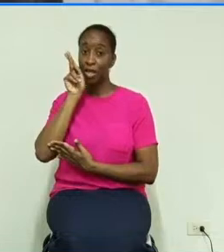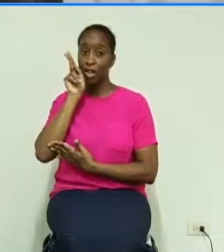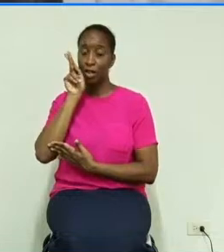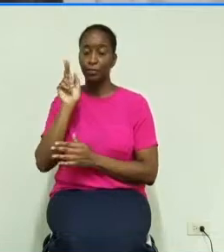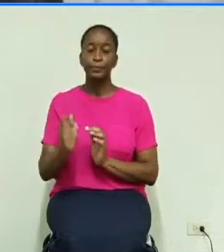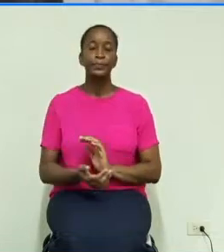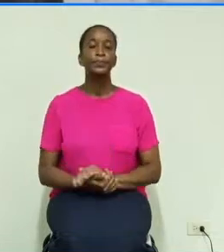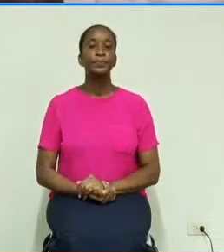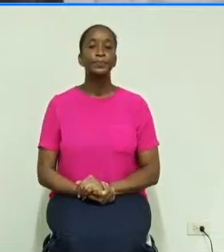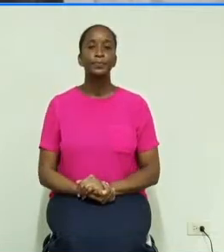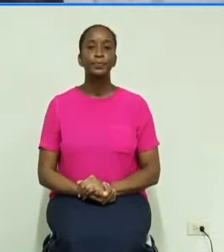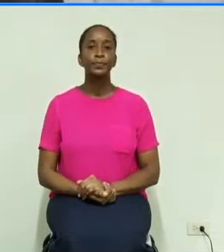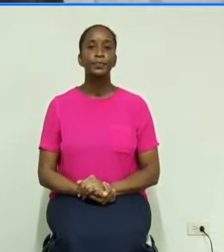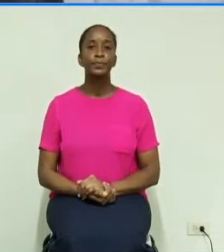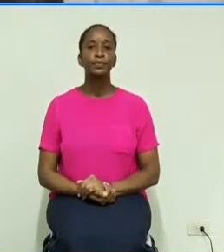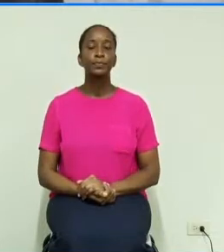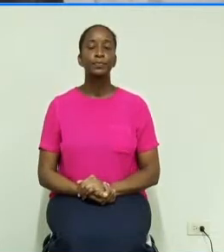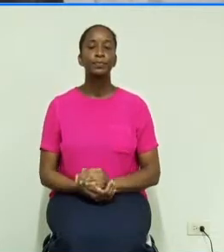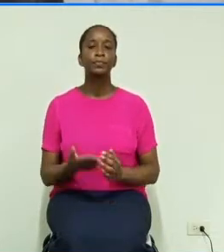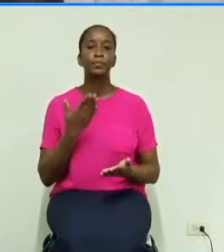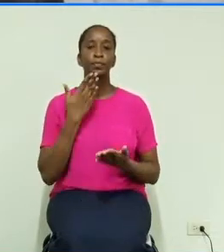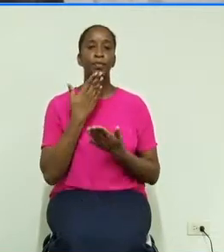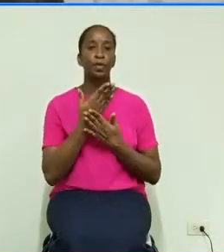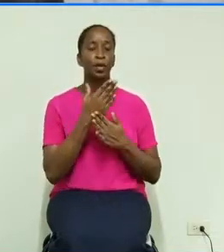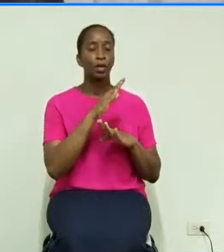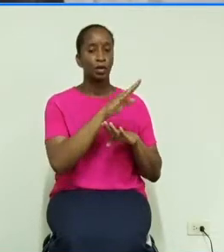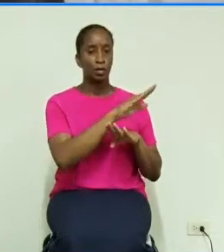everyone. Sir Richard Cheltenham,